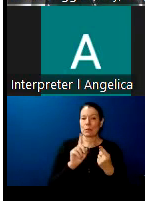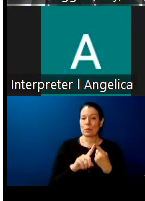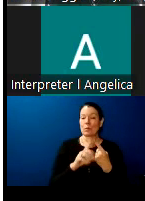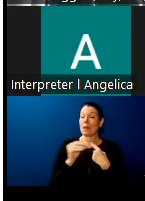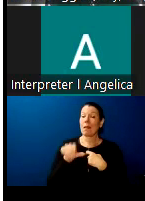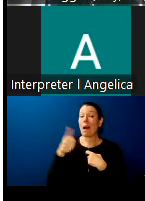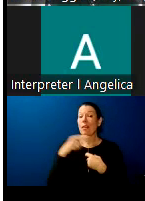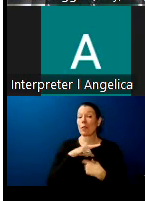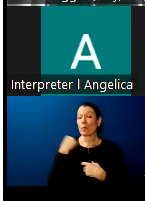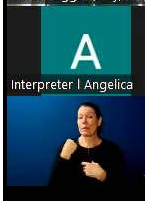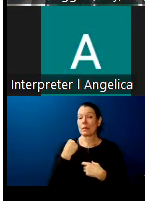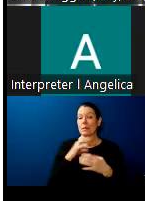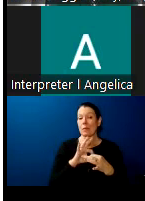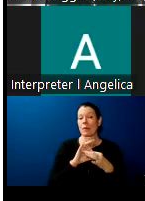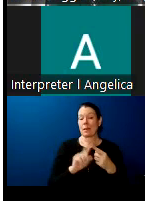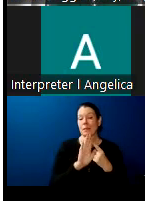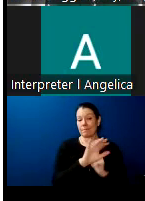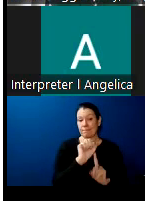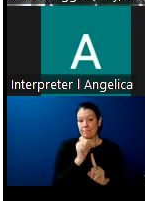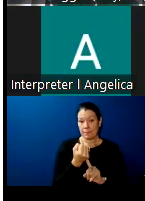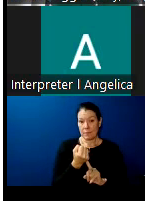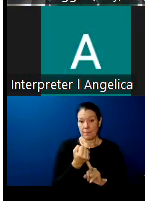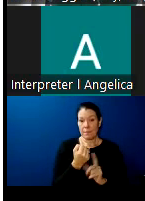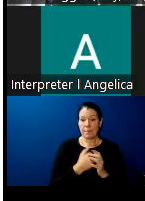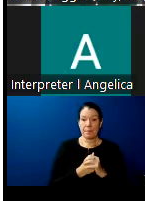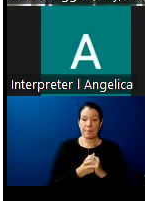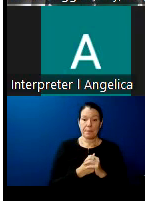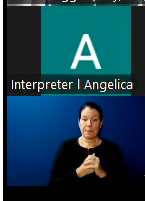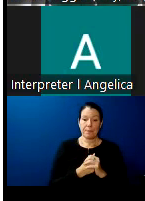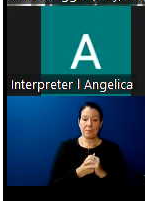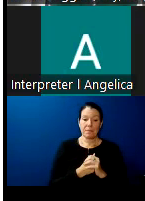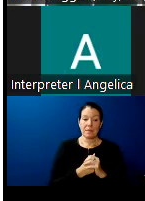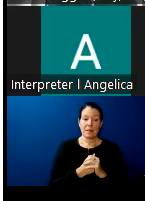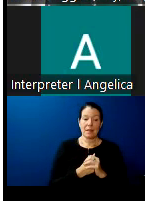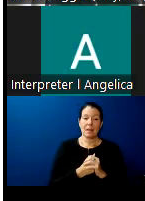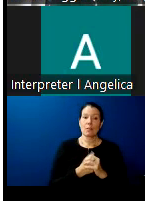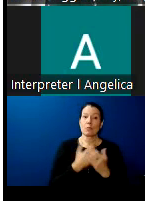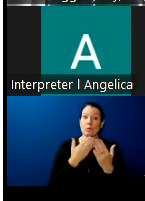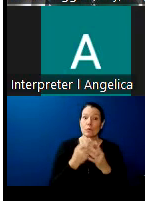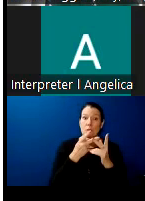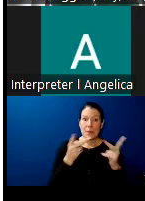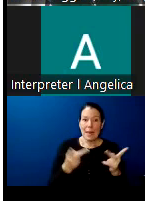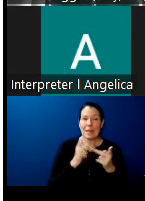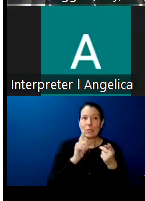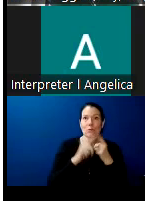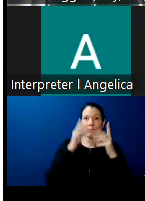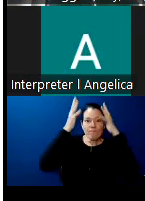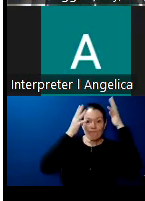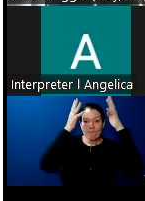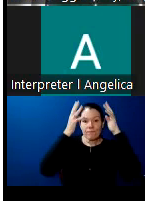that apply to their individual circumstances. So this can be a great place to get creative with the